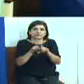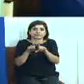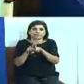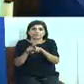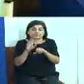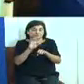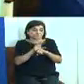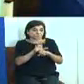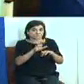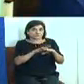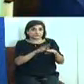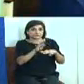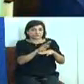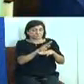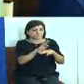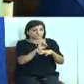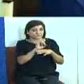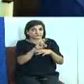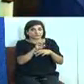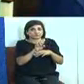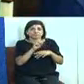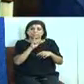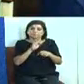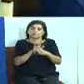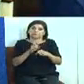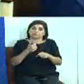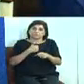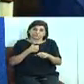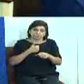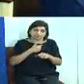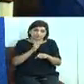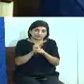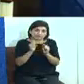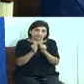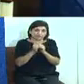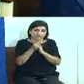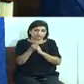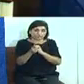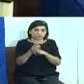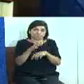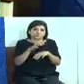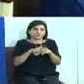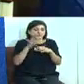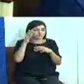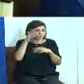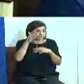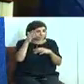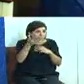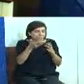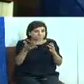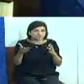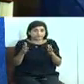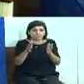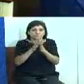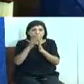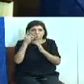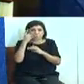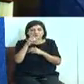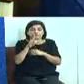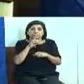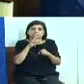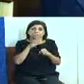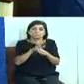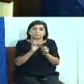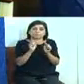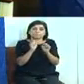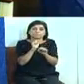business side. And I commit myself to work with you on these endeavors in the future, and I ask for your commitment